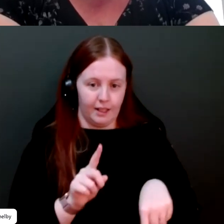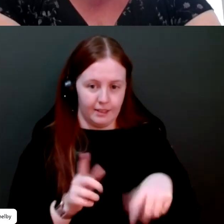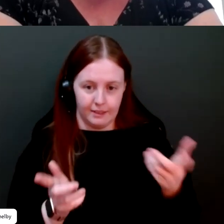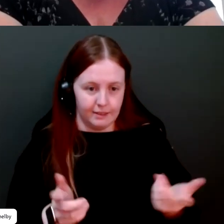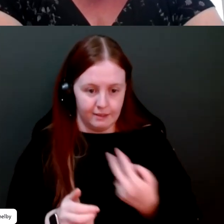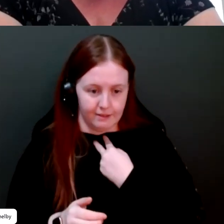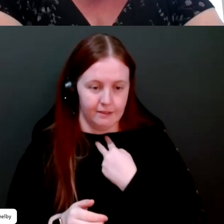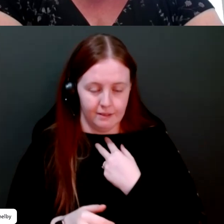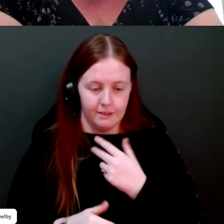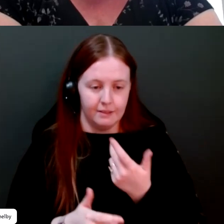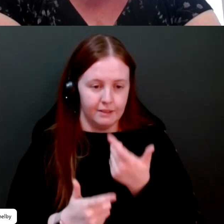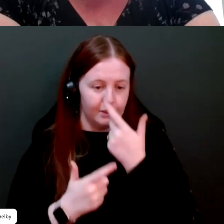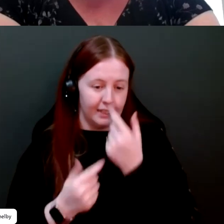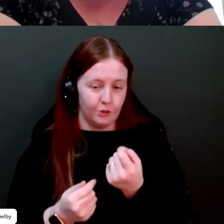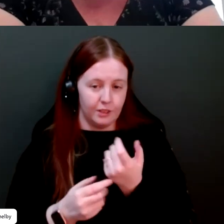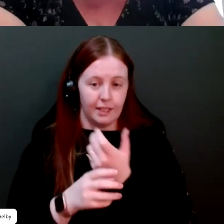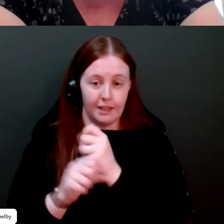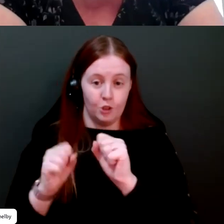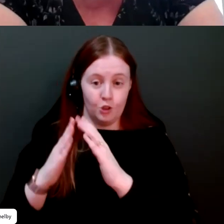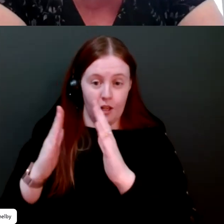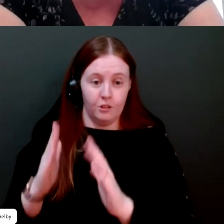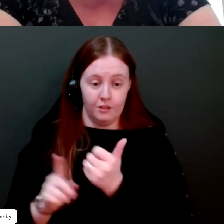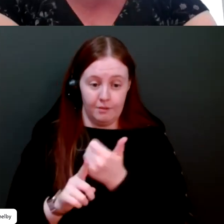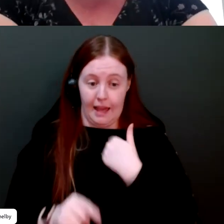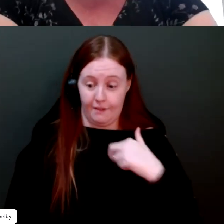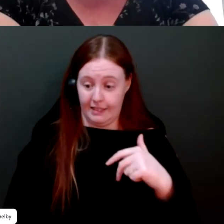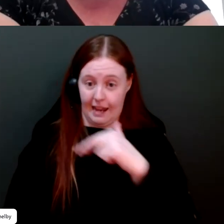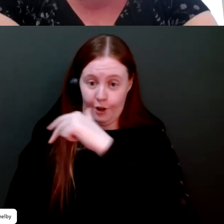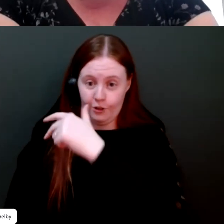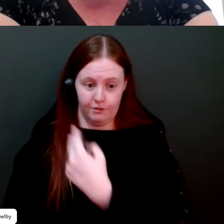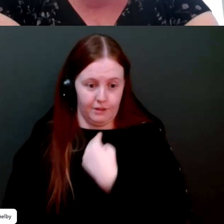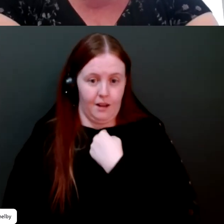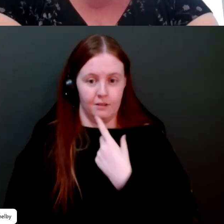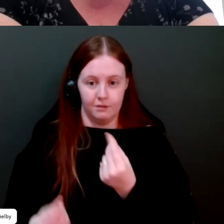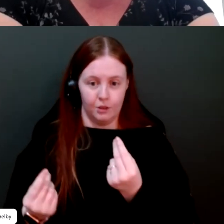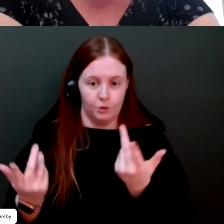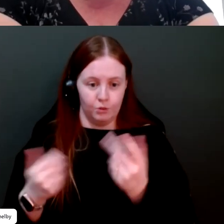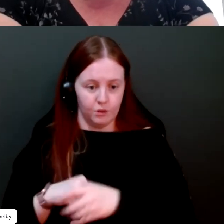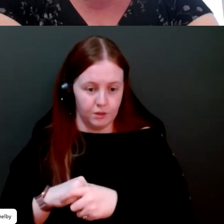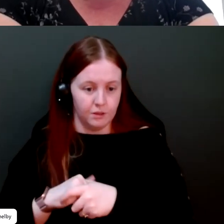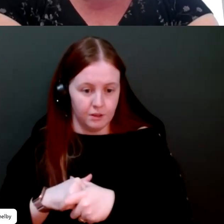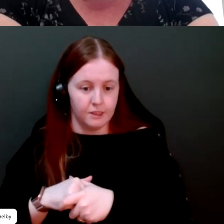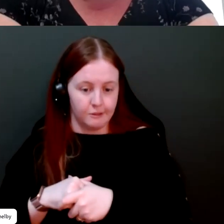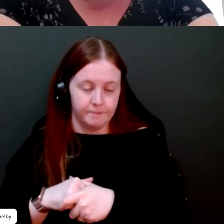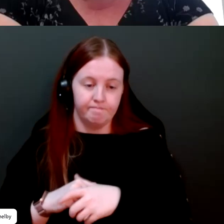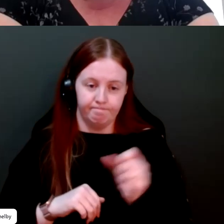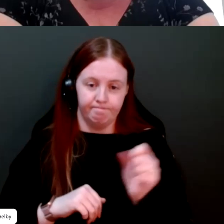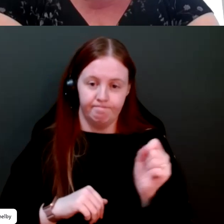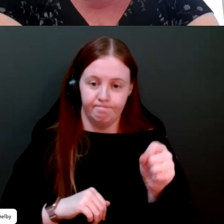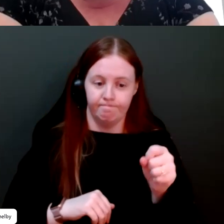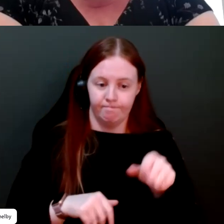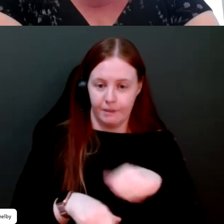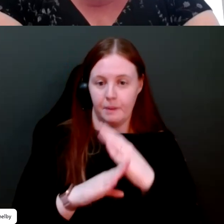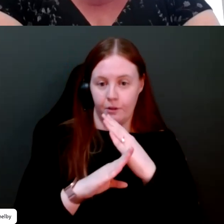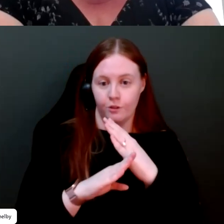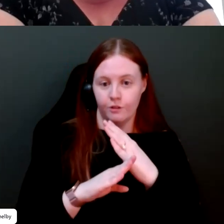that's interesting that the shelters, if they have stairs, like, it may not work for some people. Yeah. Yeah, the other barriers that we talked about also in